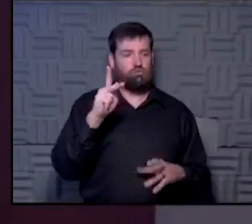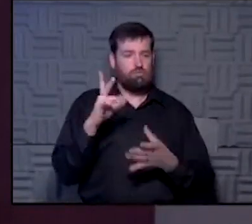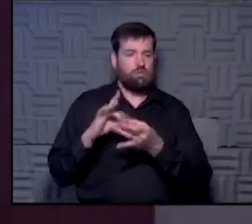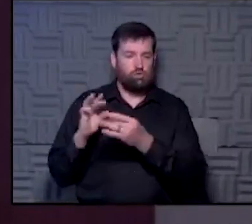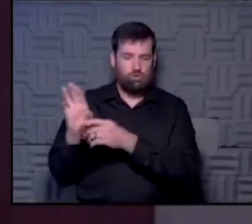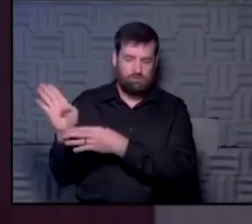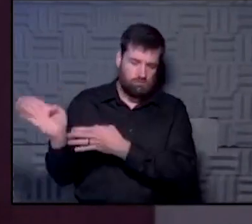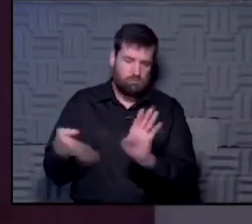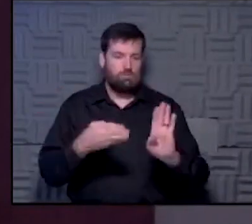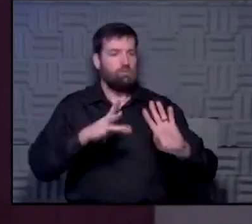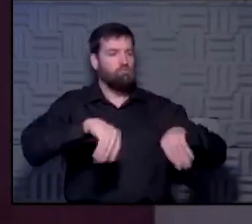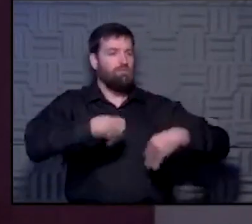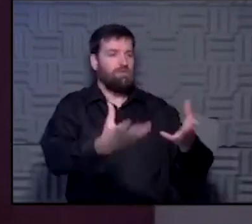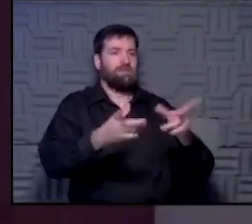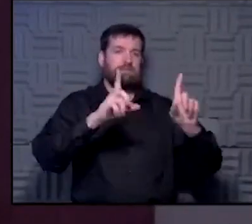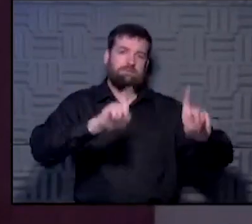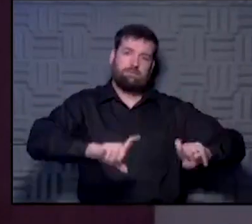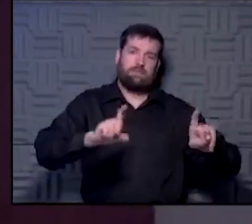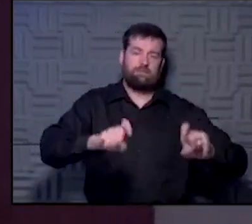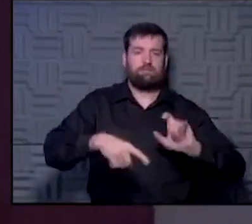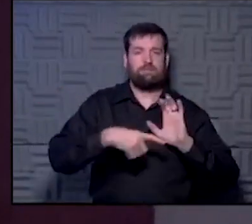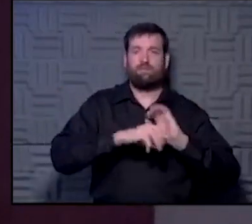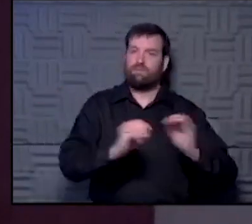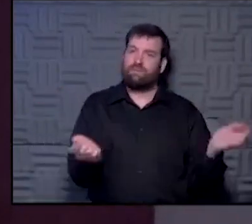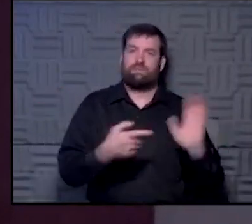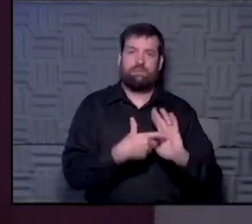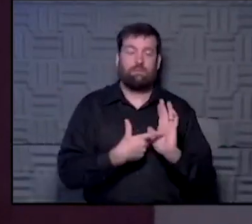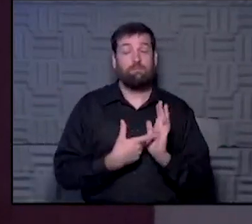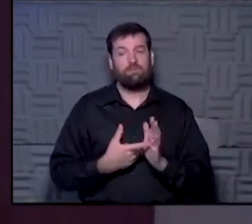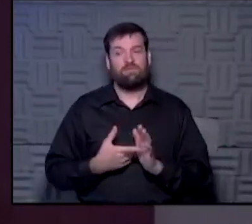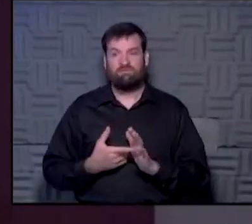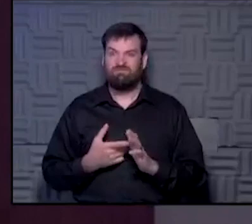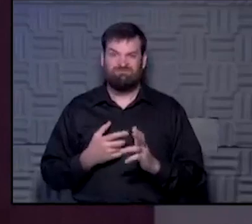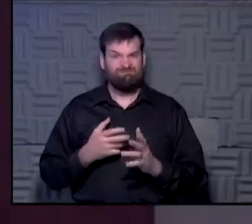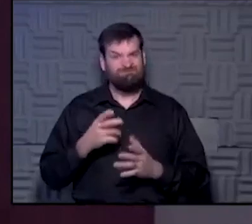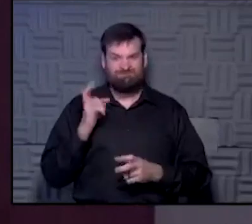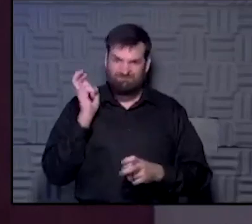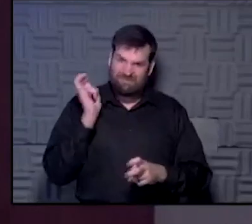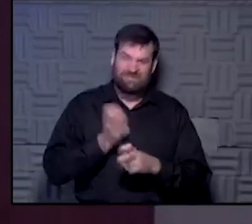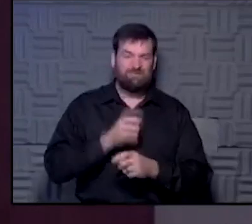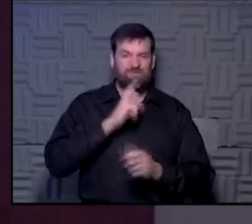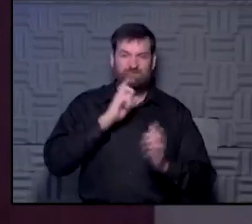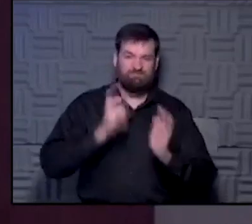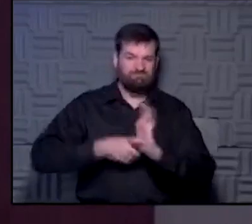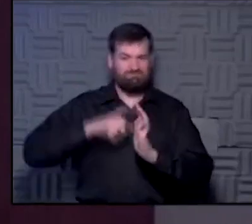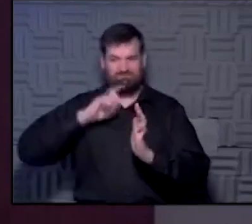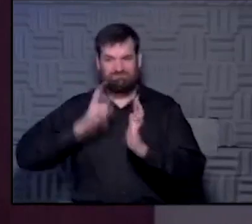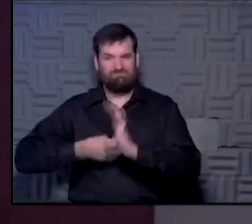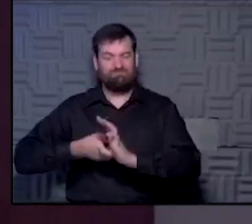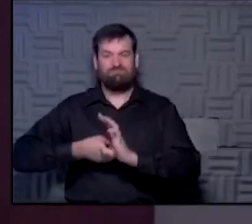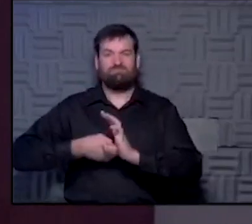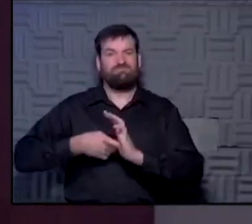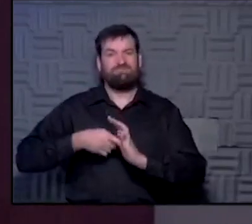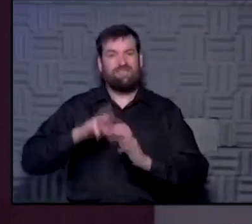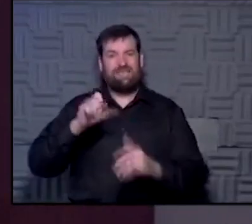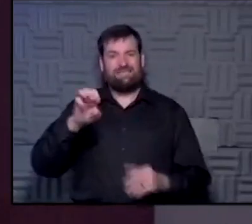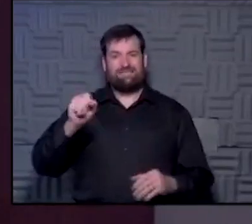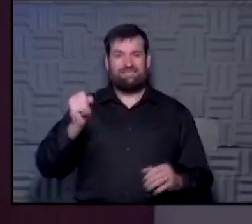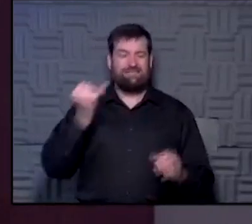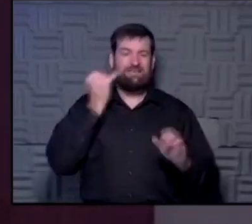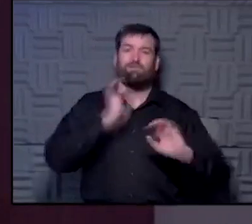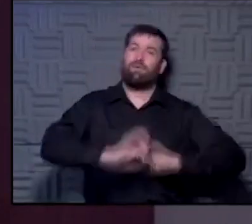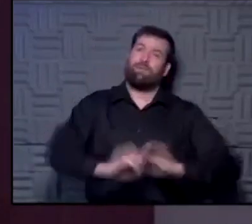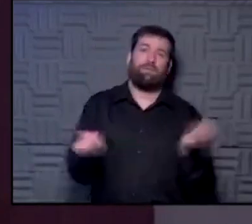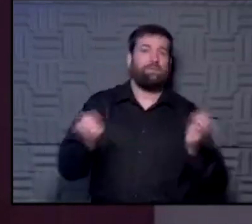asymptomatic testing. So our testing numbers have been down in Wyandotte County. It's obviously very difficult to identify cases if people aren't coming for testing. And so that's our biggest